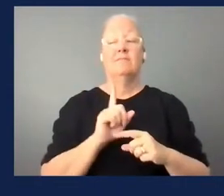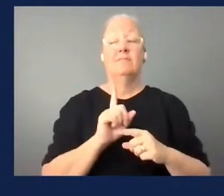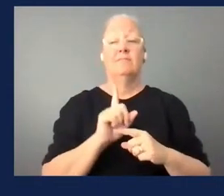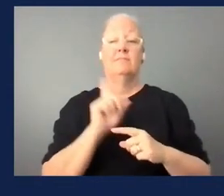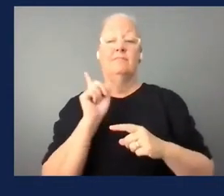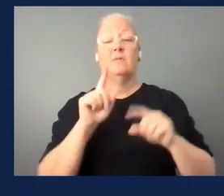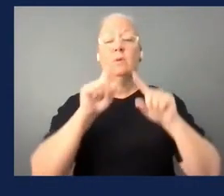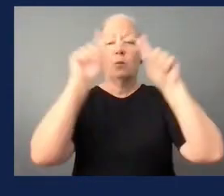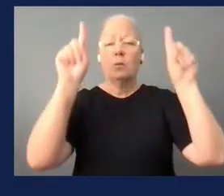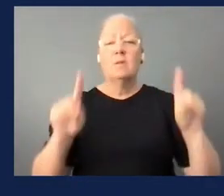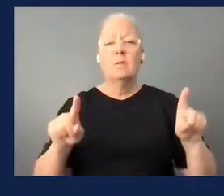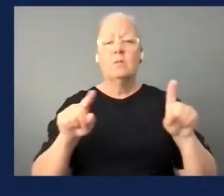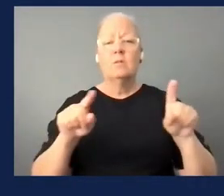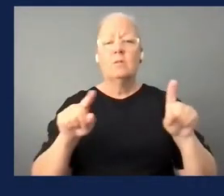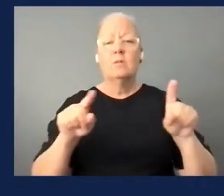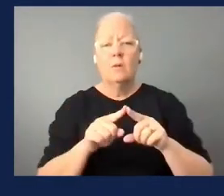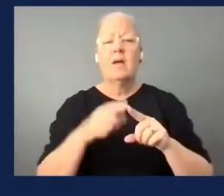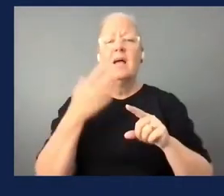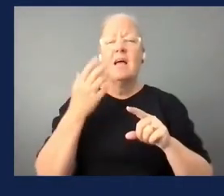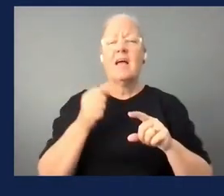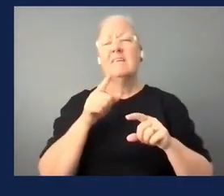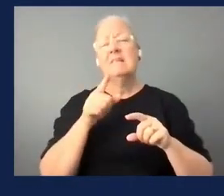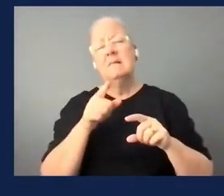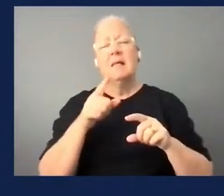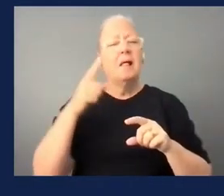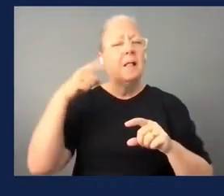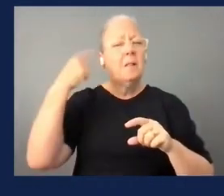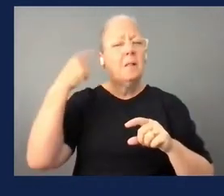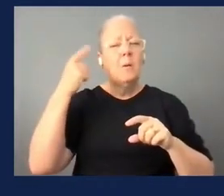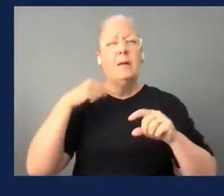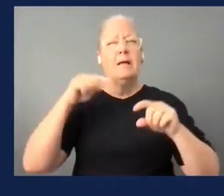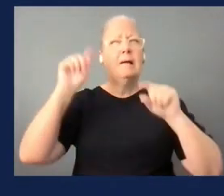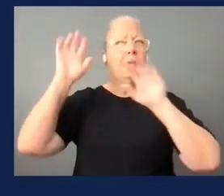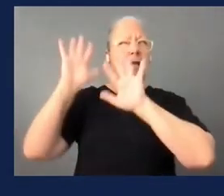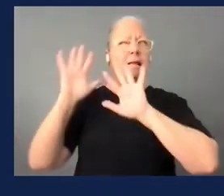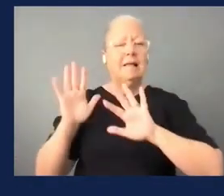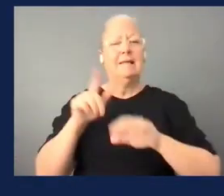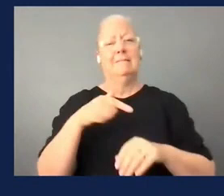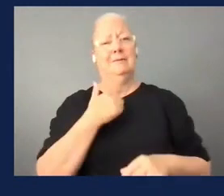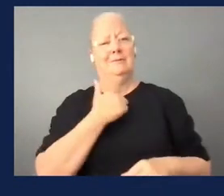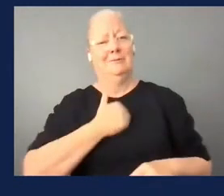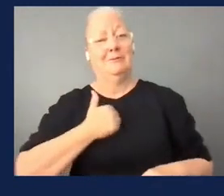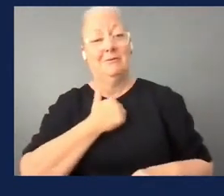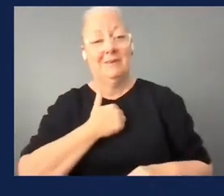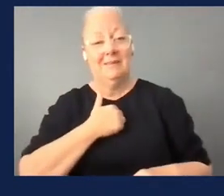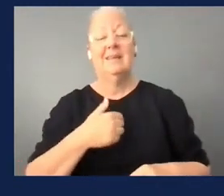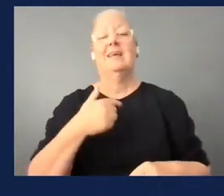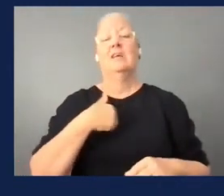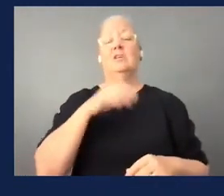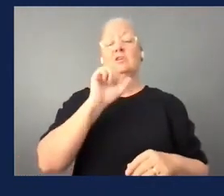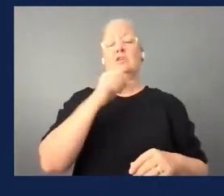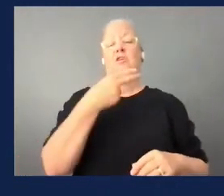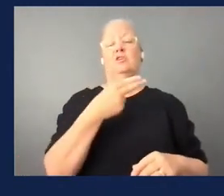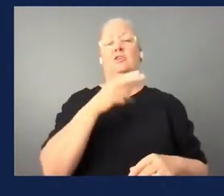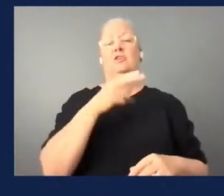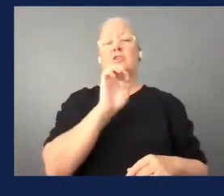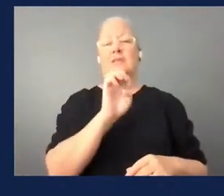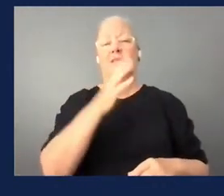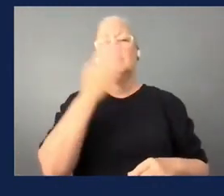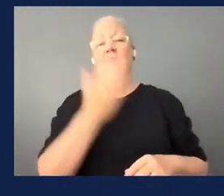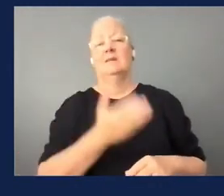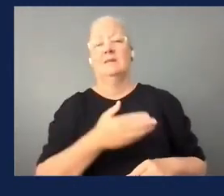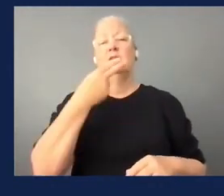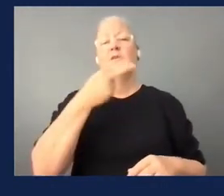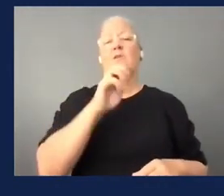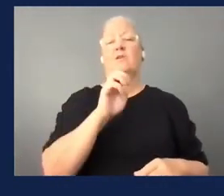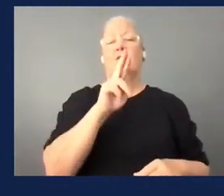slightly garish yellow curtains, which I can only apologise for. And my pronouns are she, her. Um, I work as the head